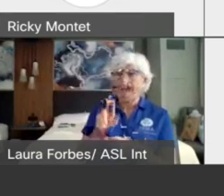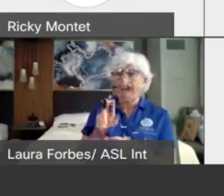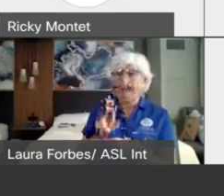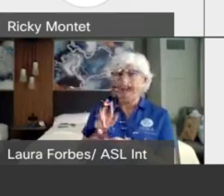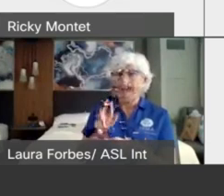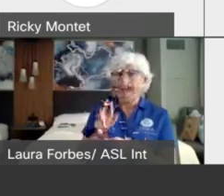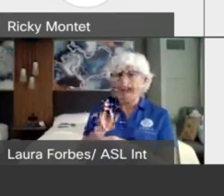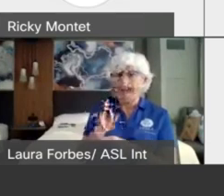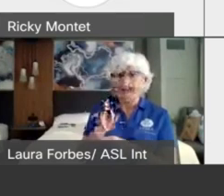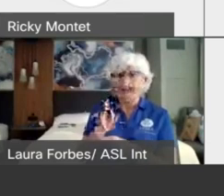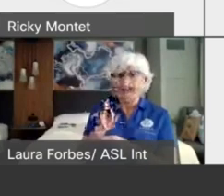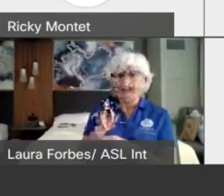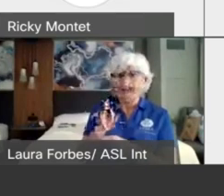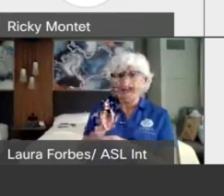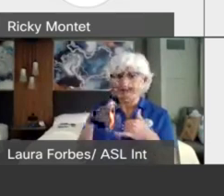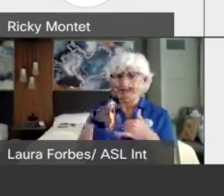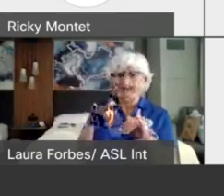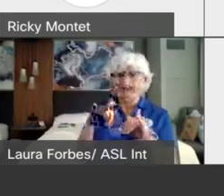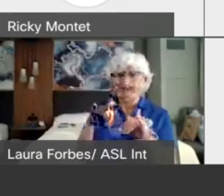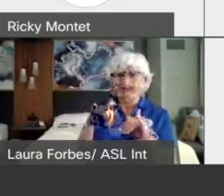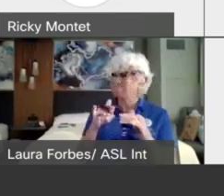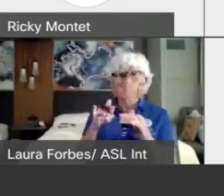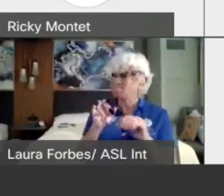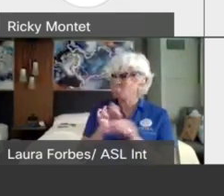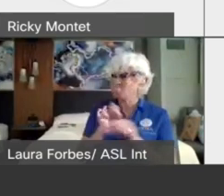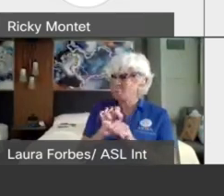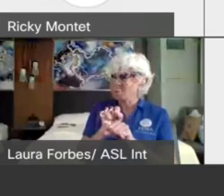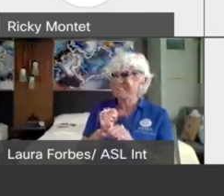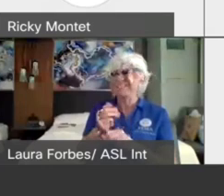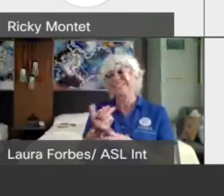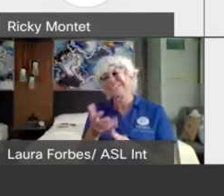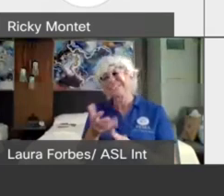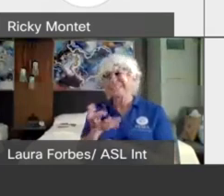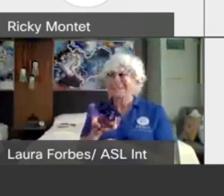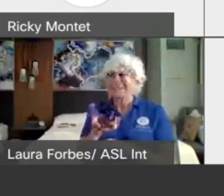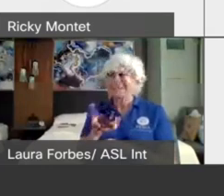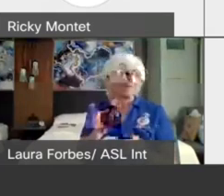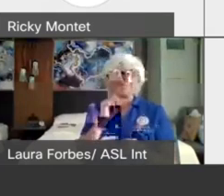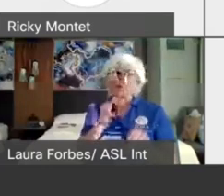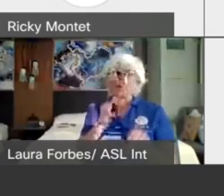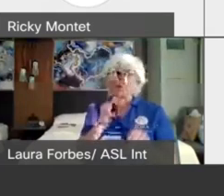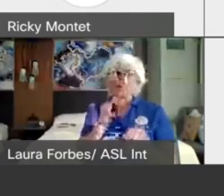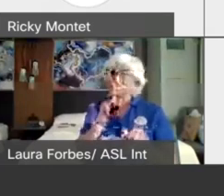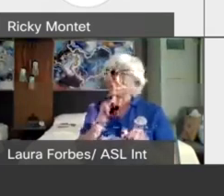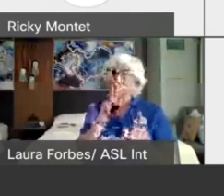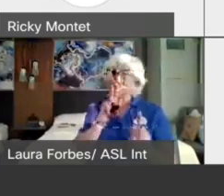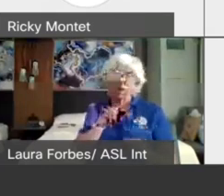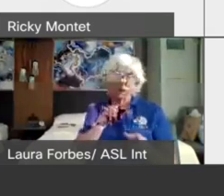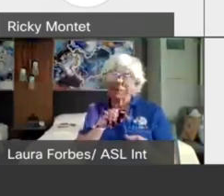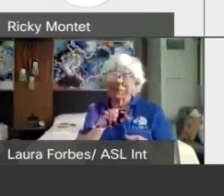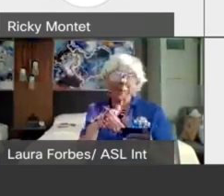closely monitored. So if they need anything, they can reach out to me directly. Okie dokie.